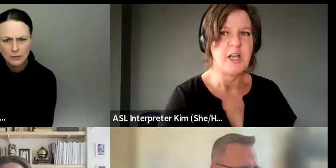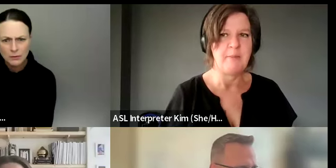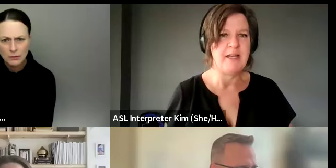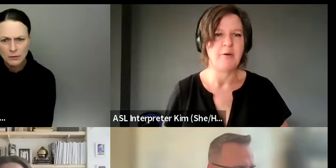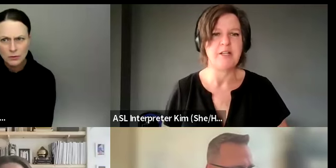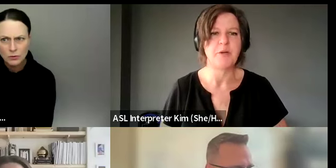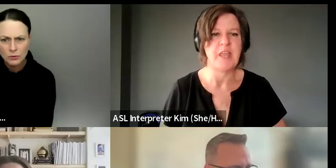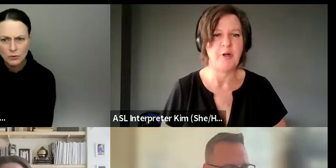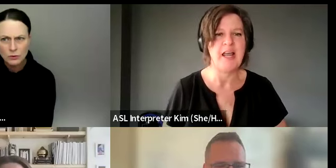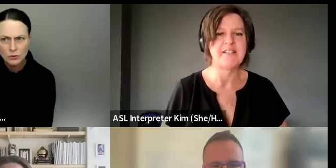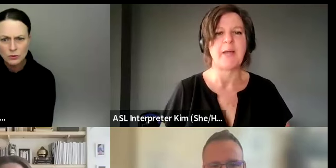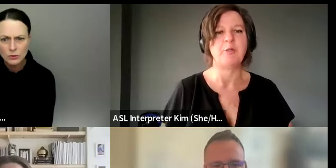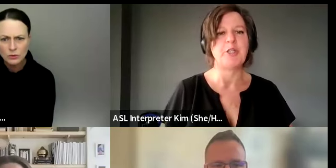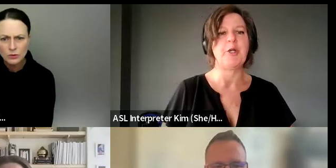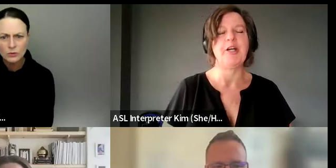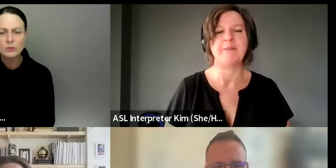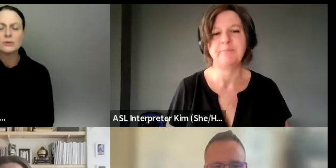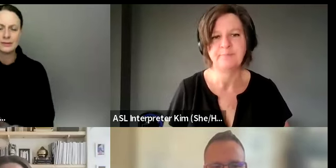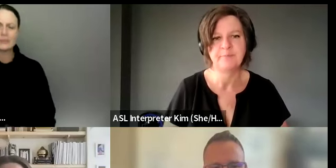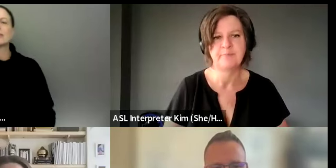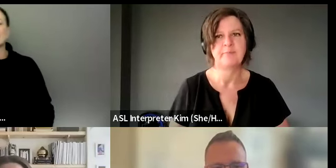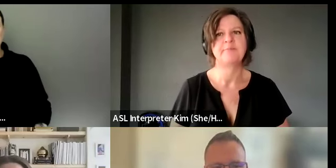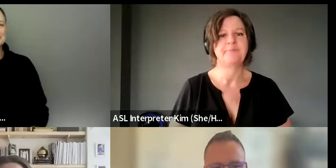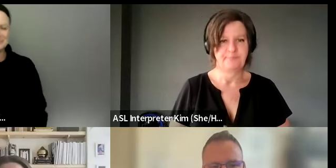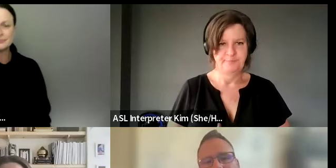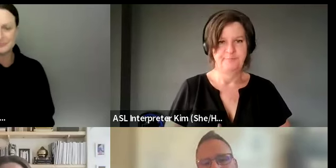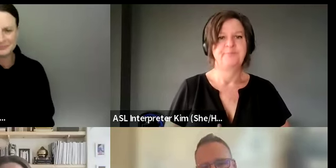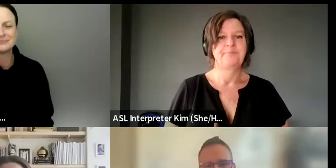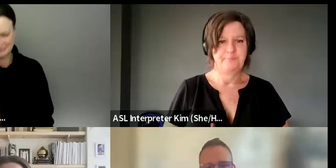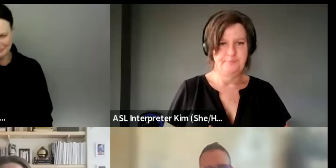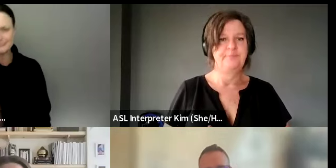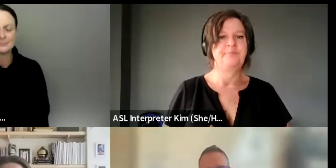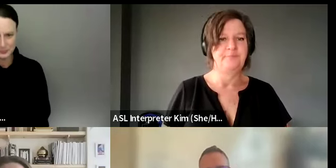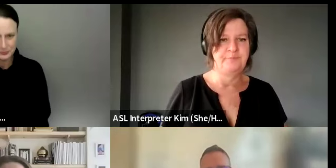And the position I'm in now is with internet cybersecurity. thank you.